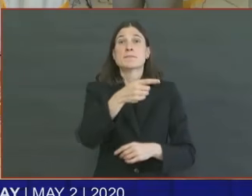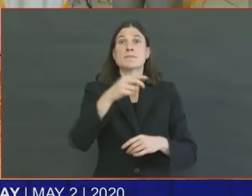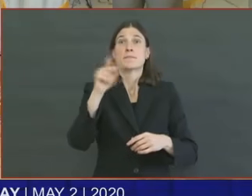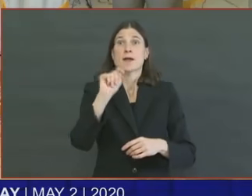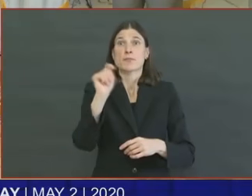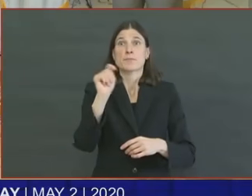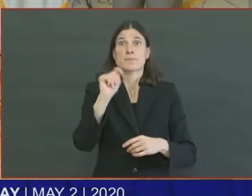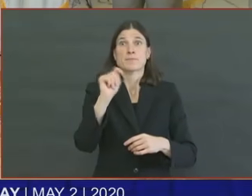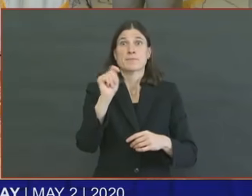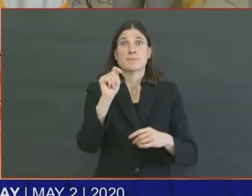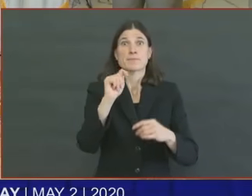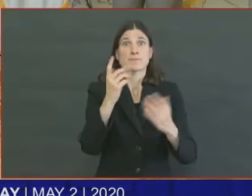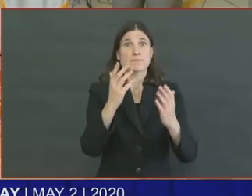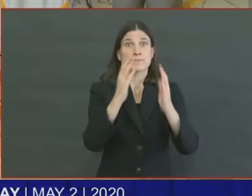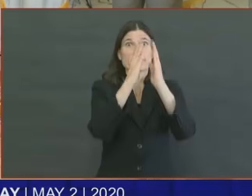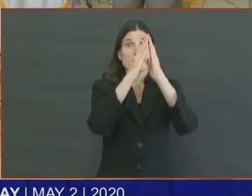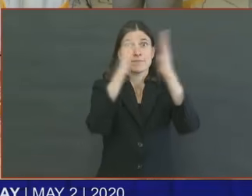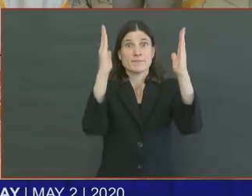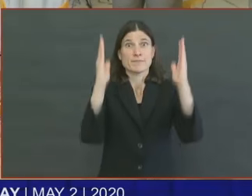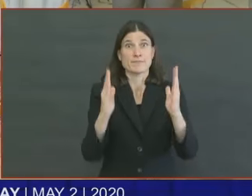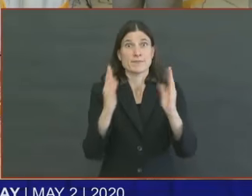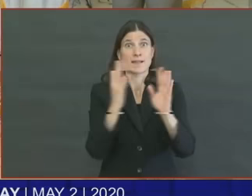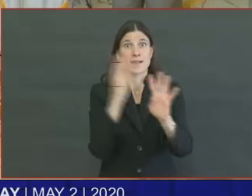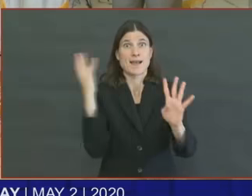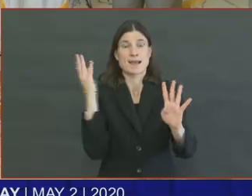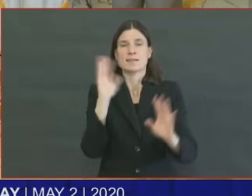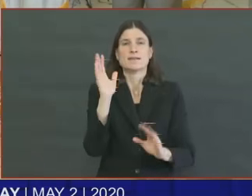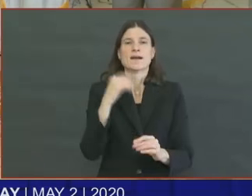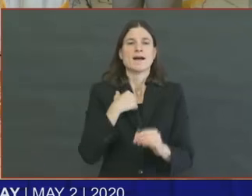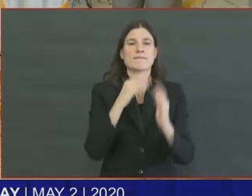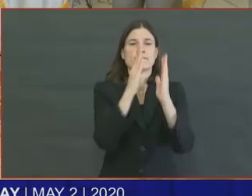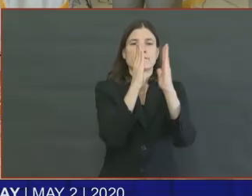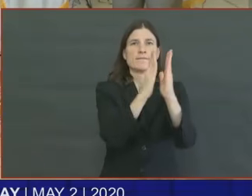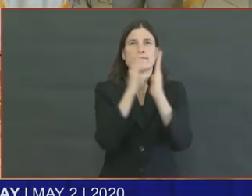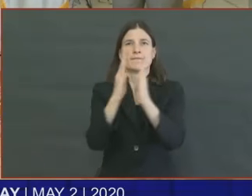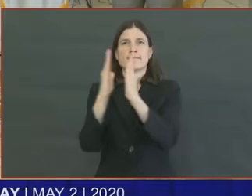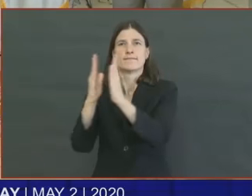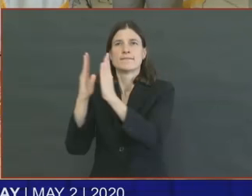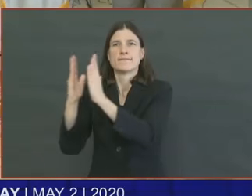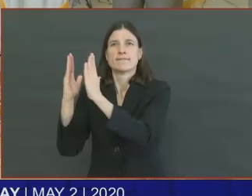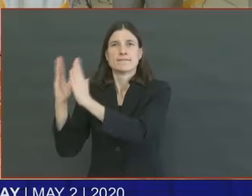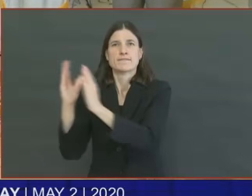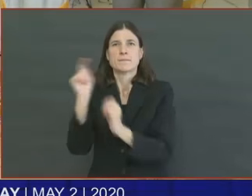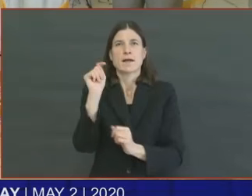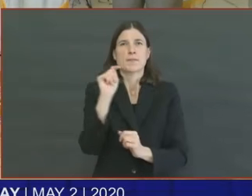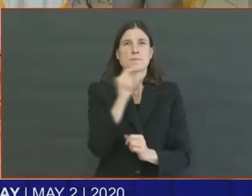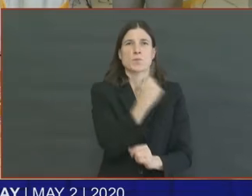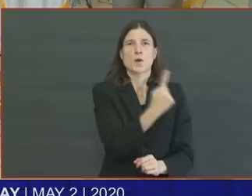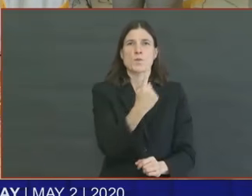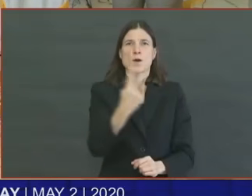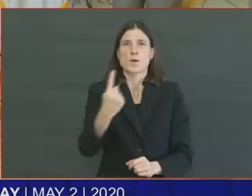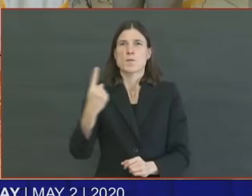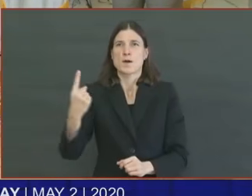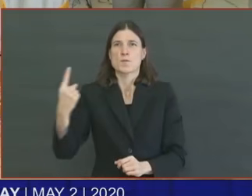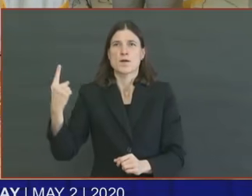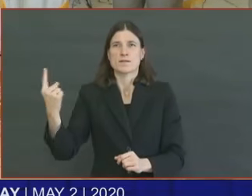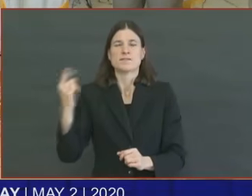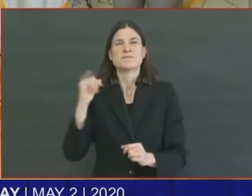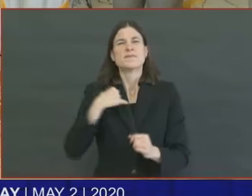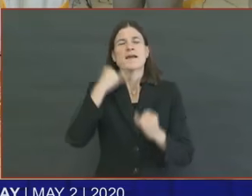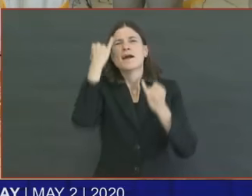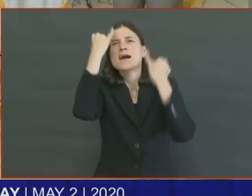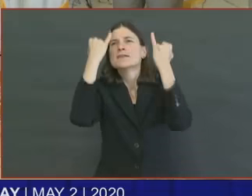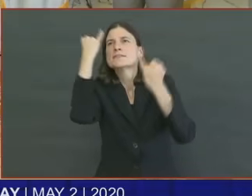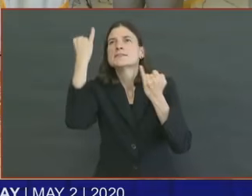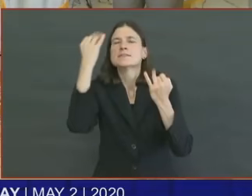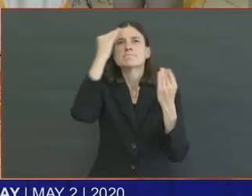bathroom facilities. So these are all, I'm just trying to give you a flavor for the kinds of things we're thinking about,